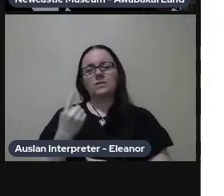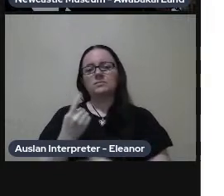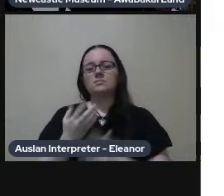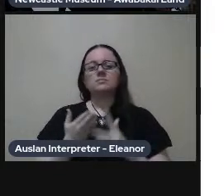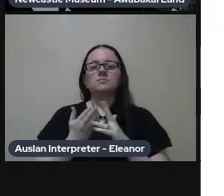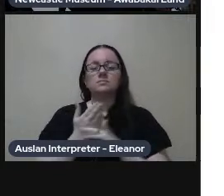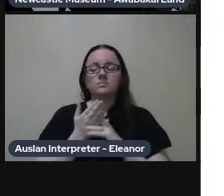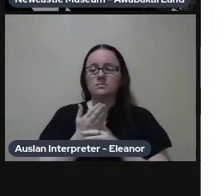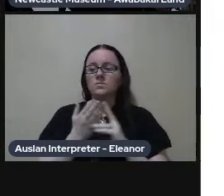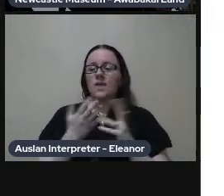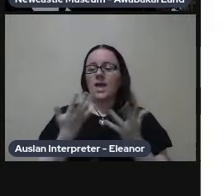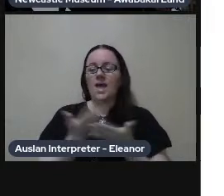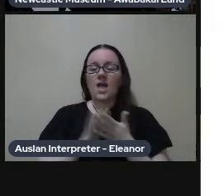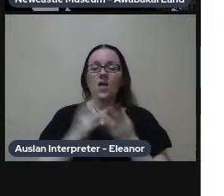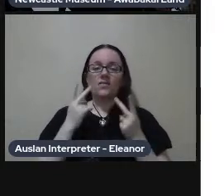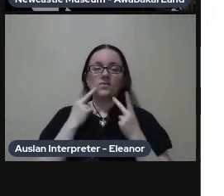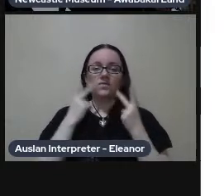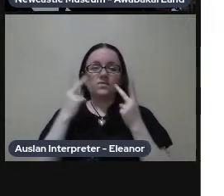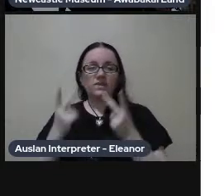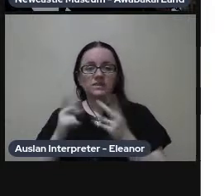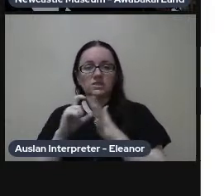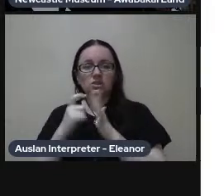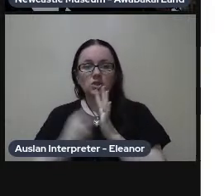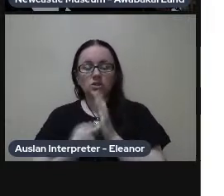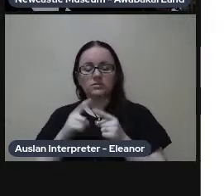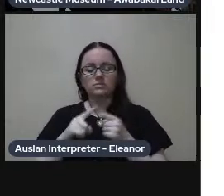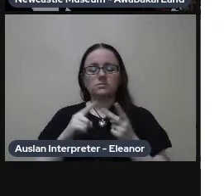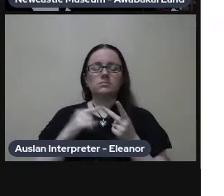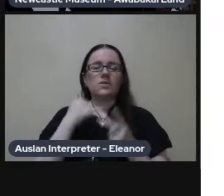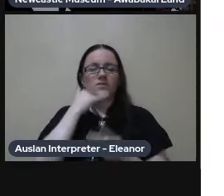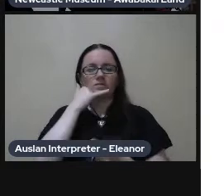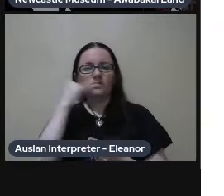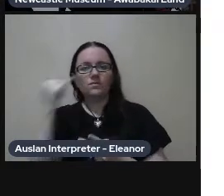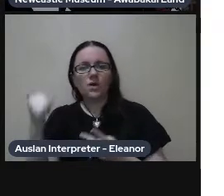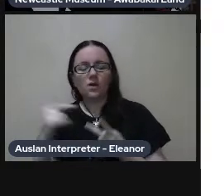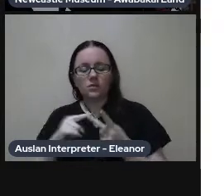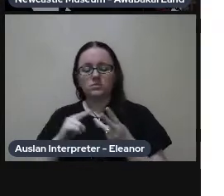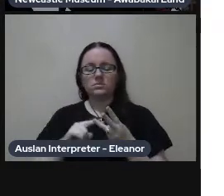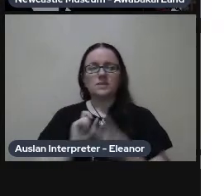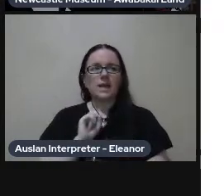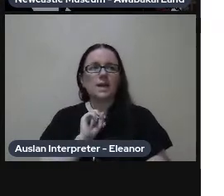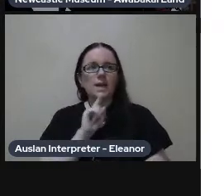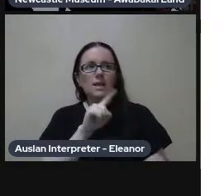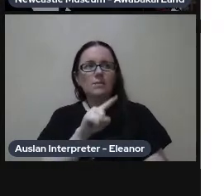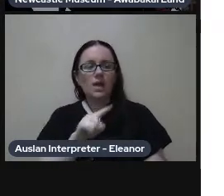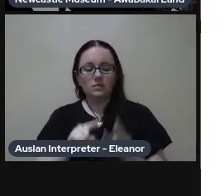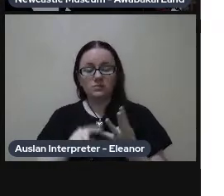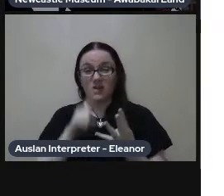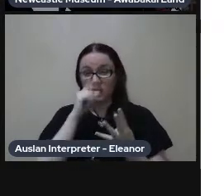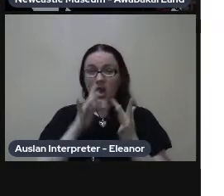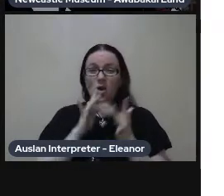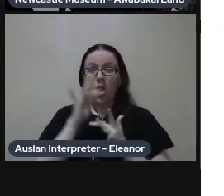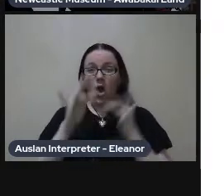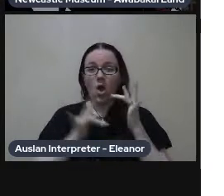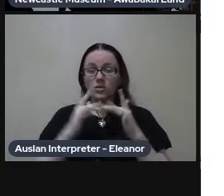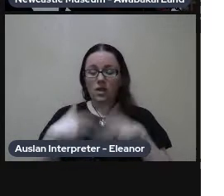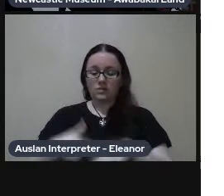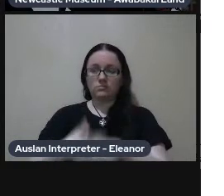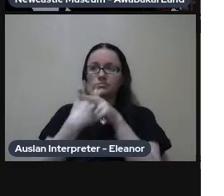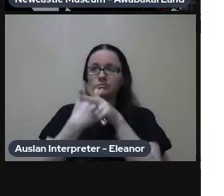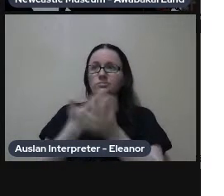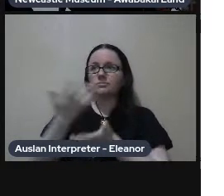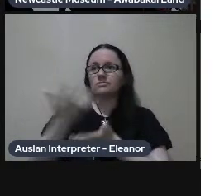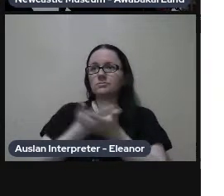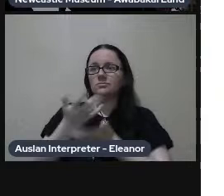your visits, by phone, by email, and these days also through online consultations. So please don't be shy. That's exactly what we're all here